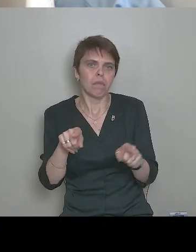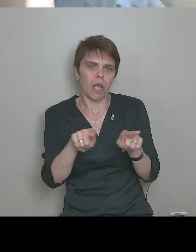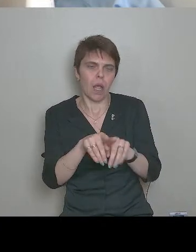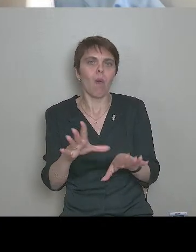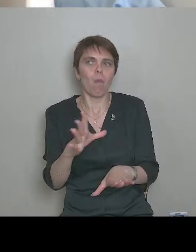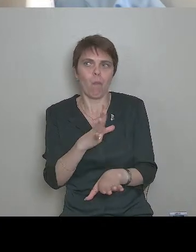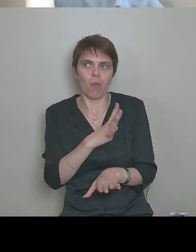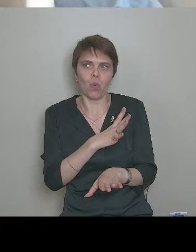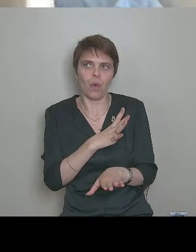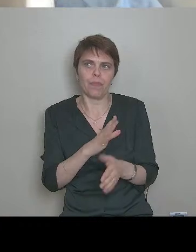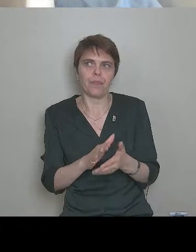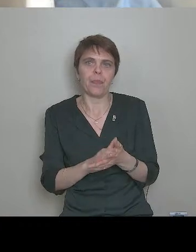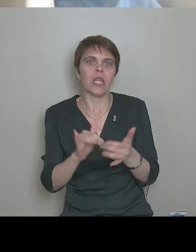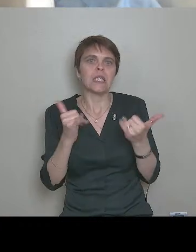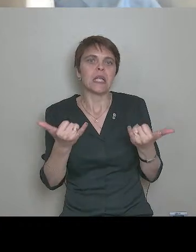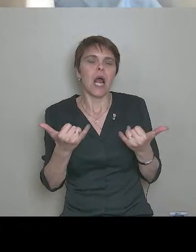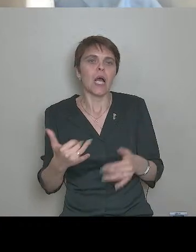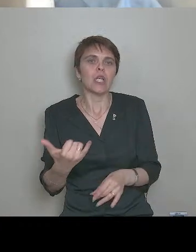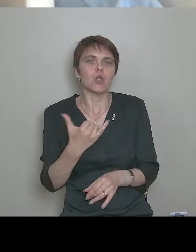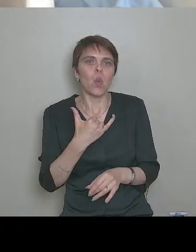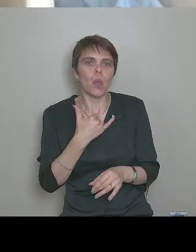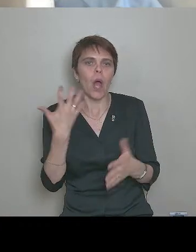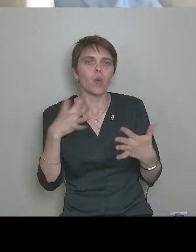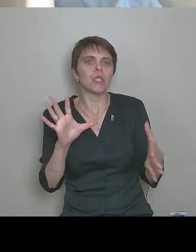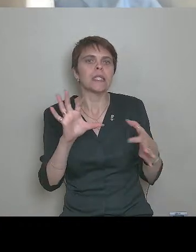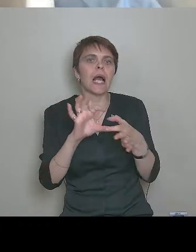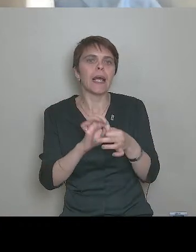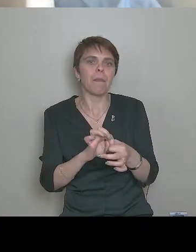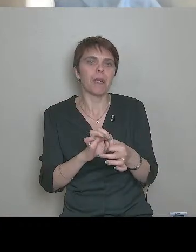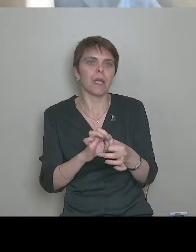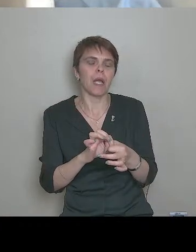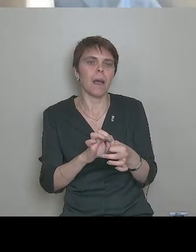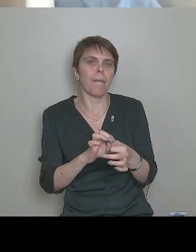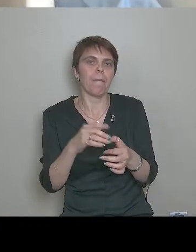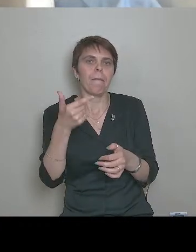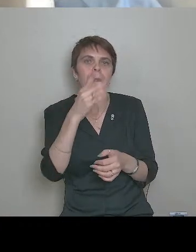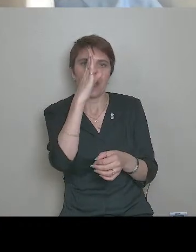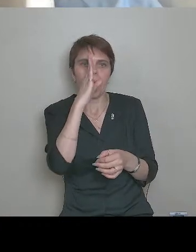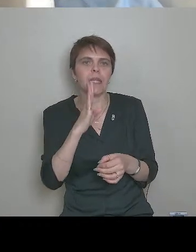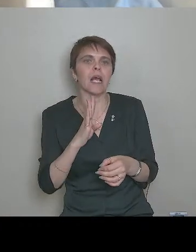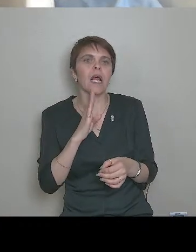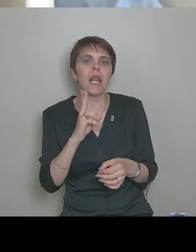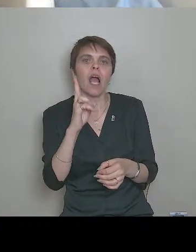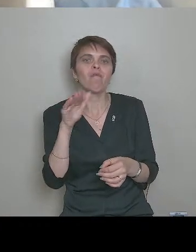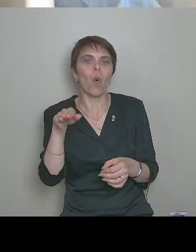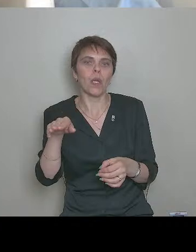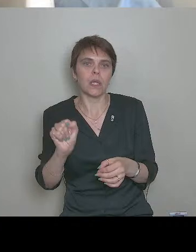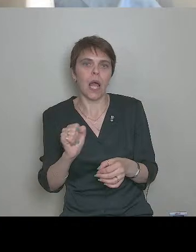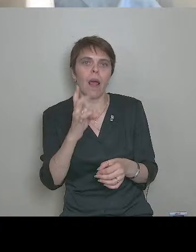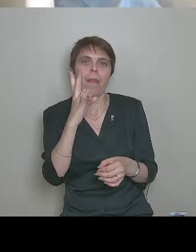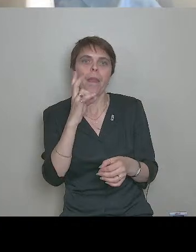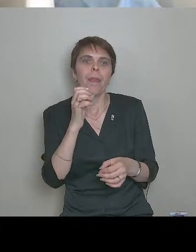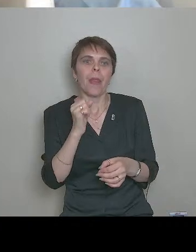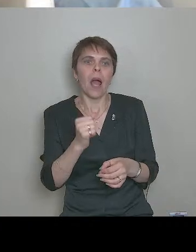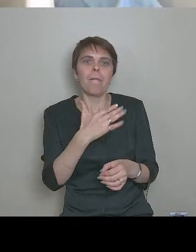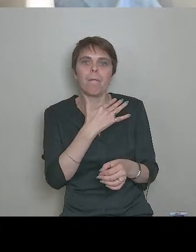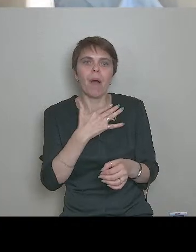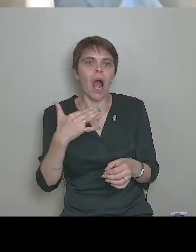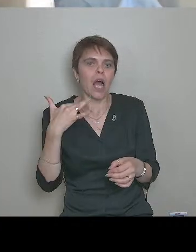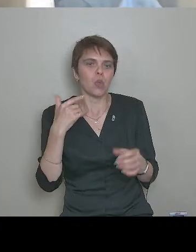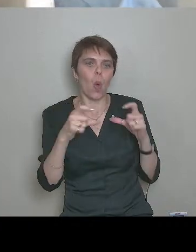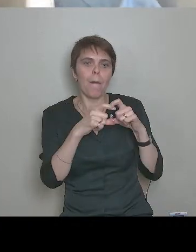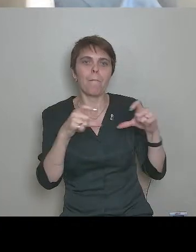position that can be discussed or contested, but that what it was said then. Gender